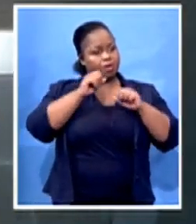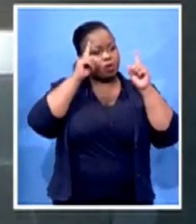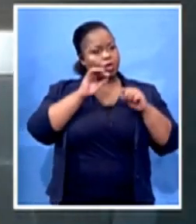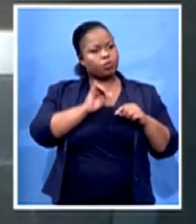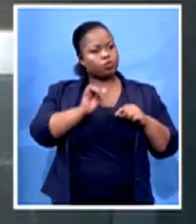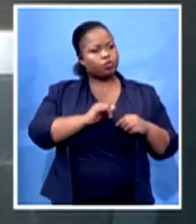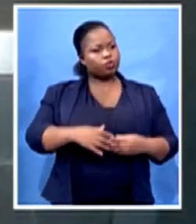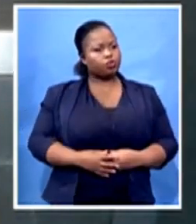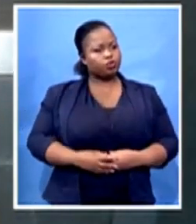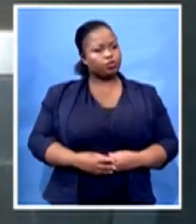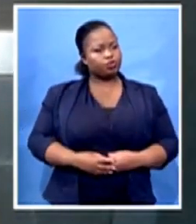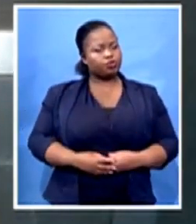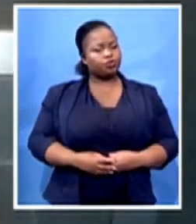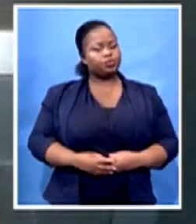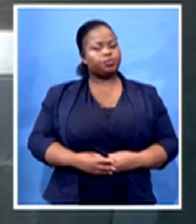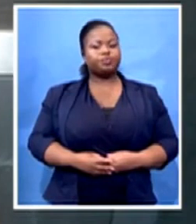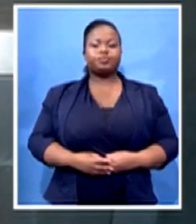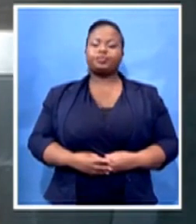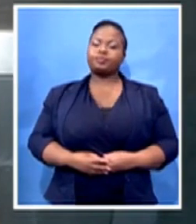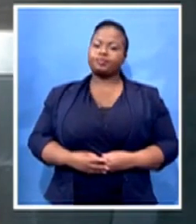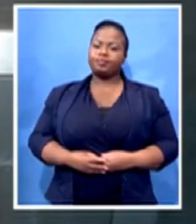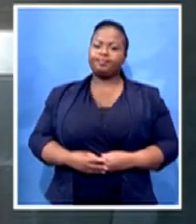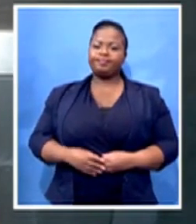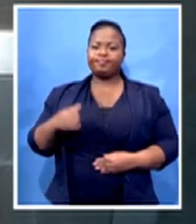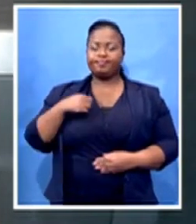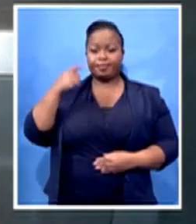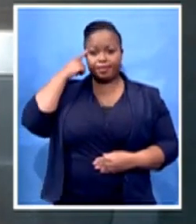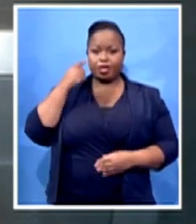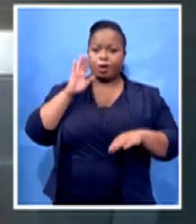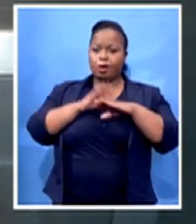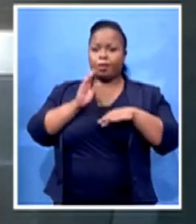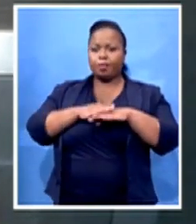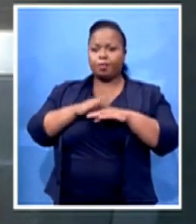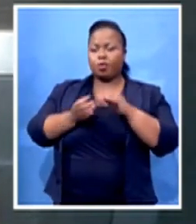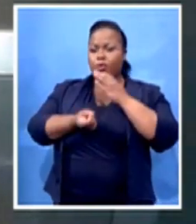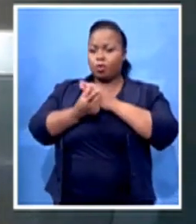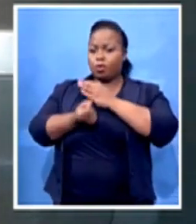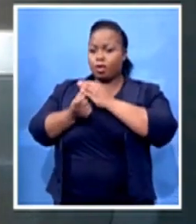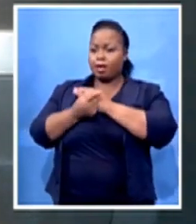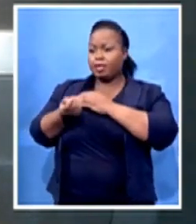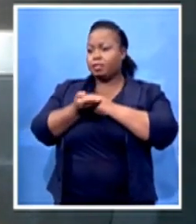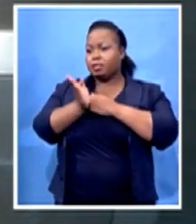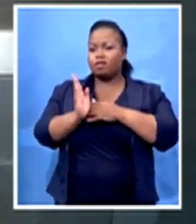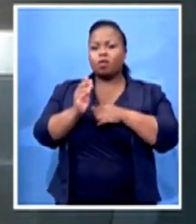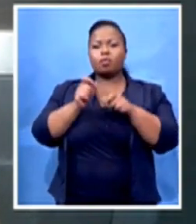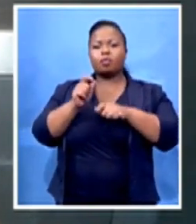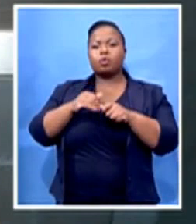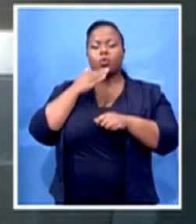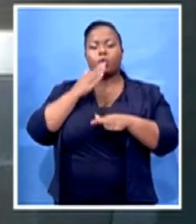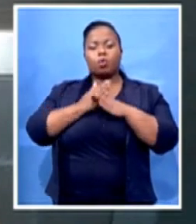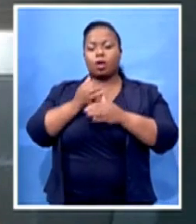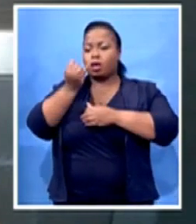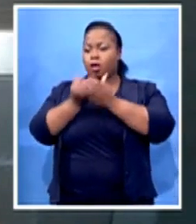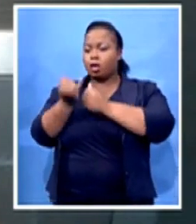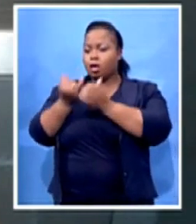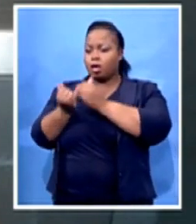So, look, I think the trends from remote working home or working from home, there's certainly been an increase